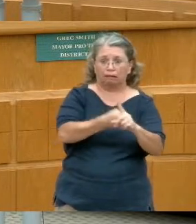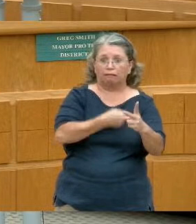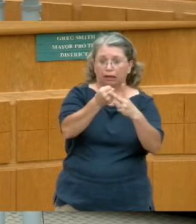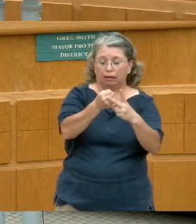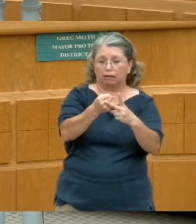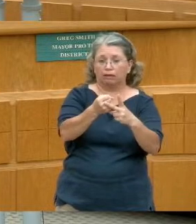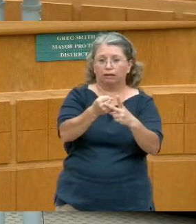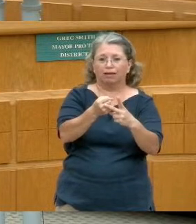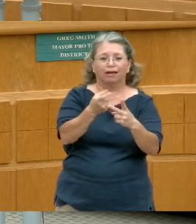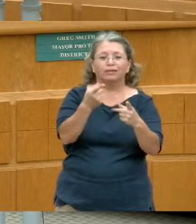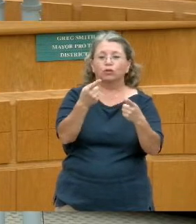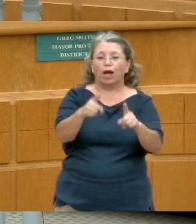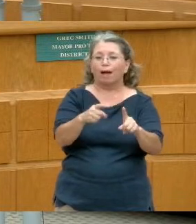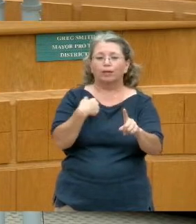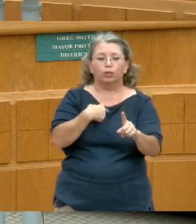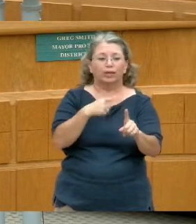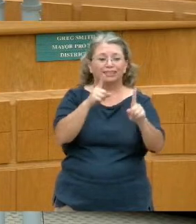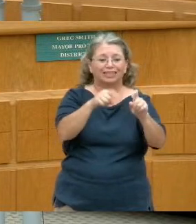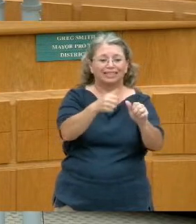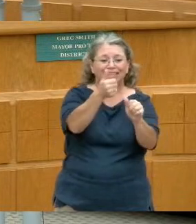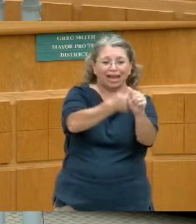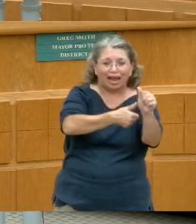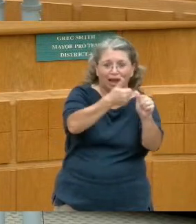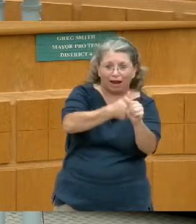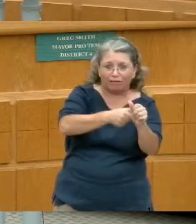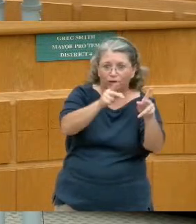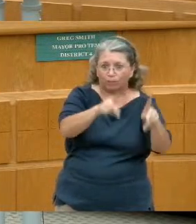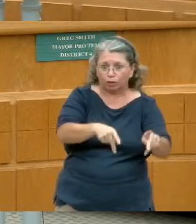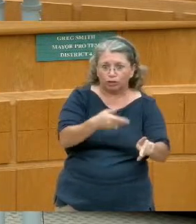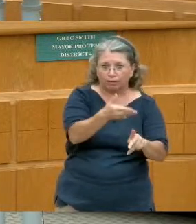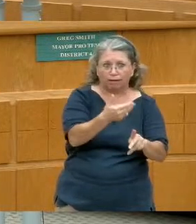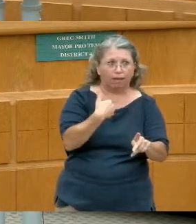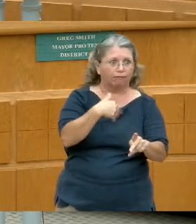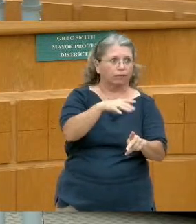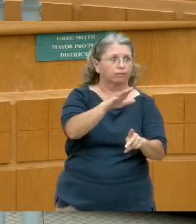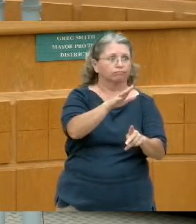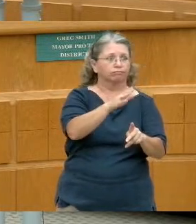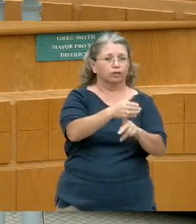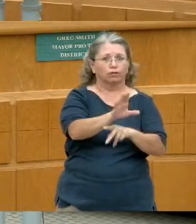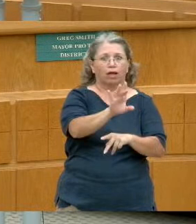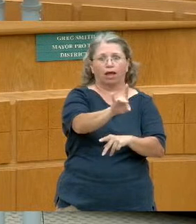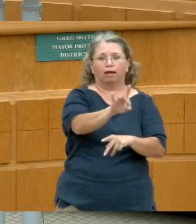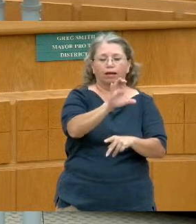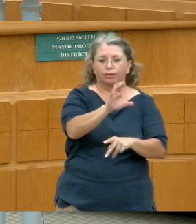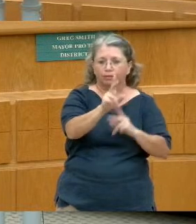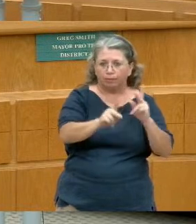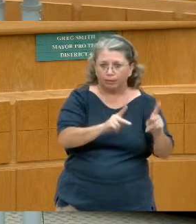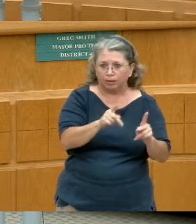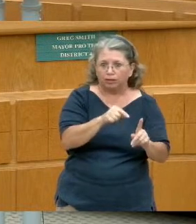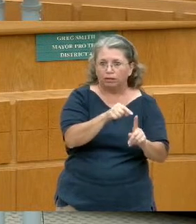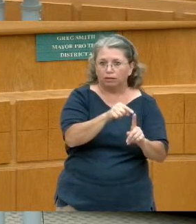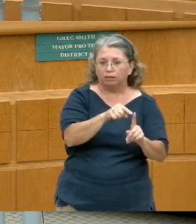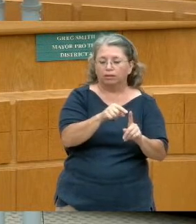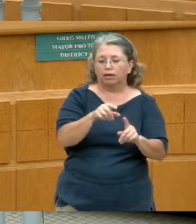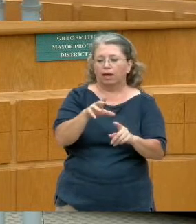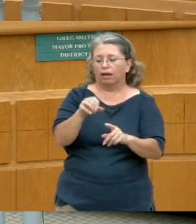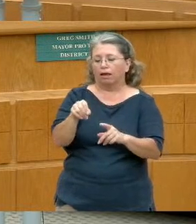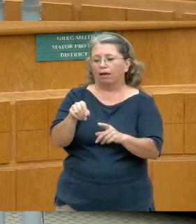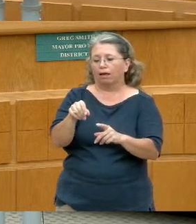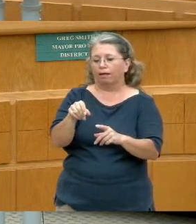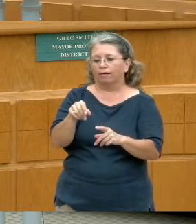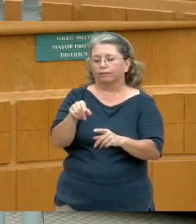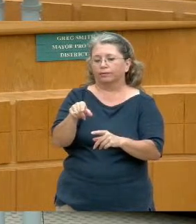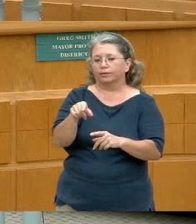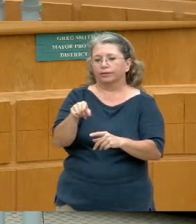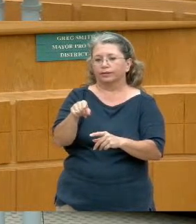single person that worked at a company with 800 people, every single person that was associated with these 2